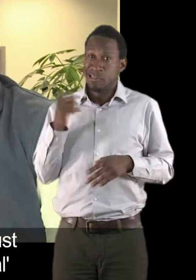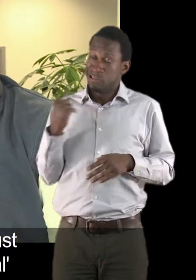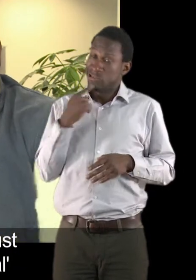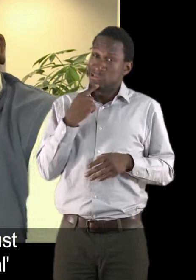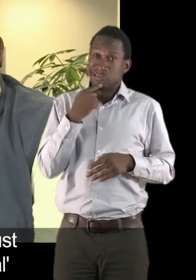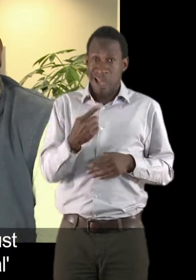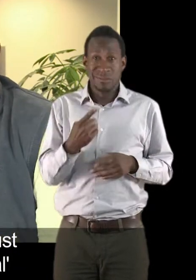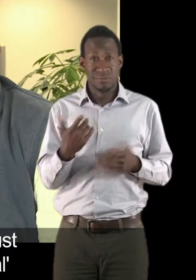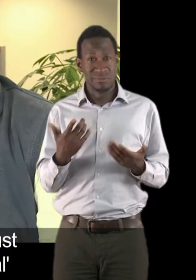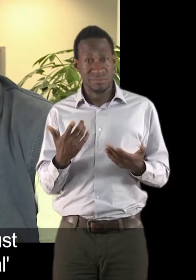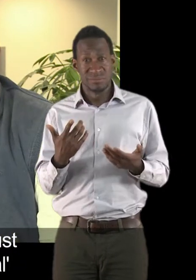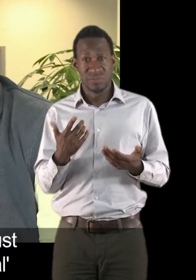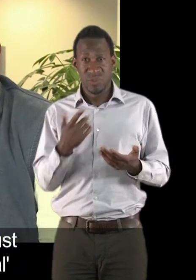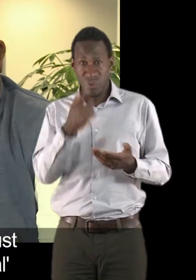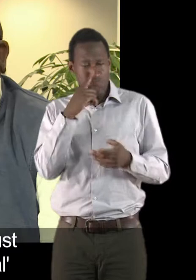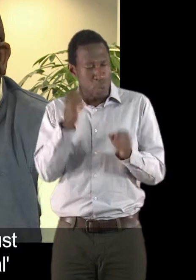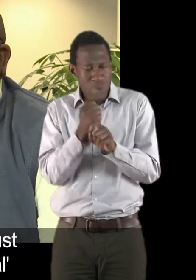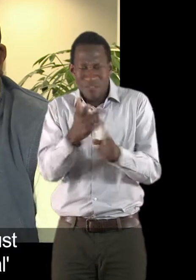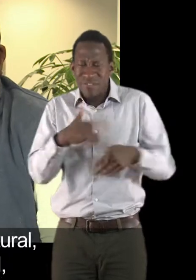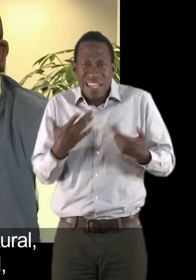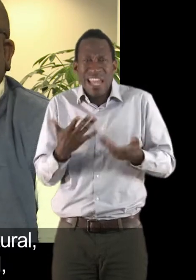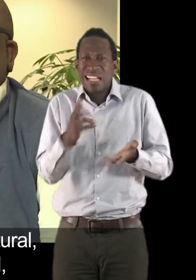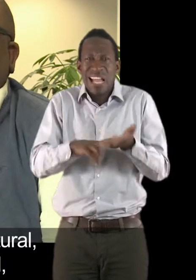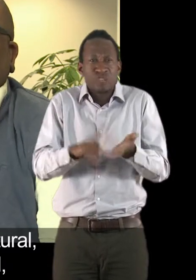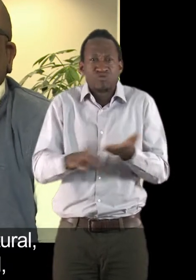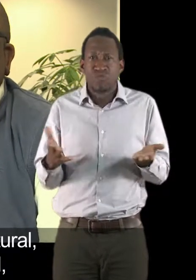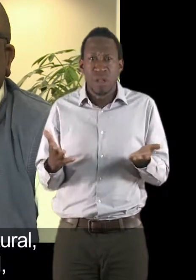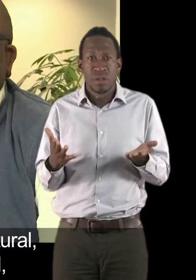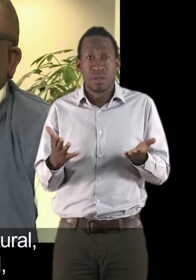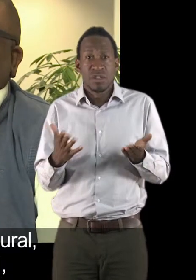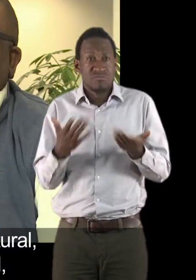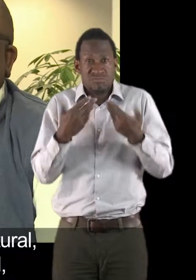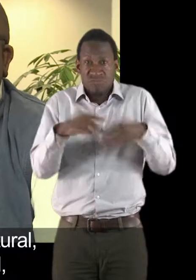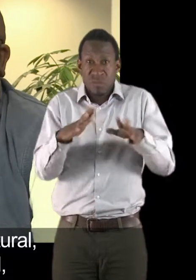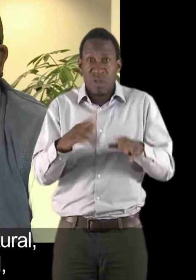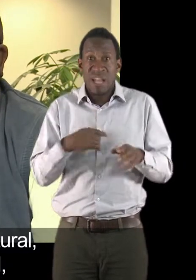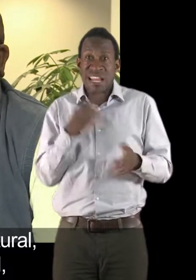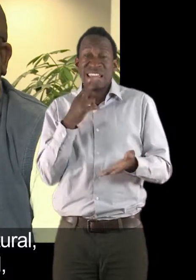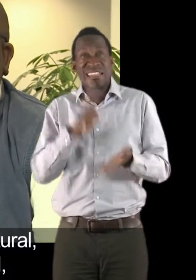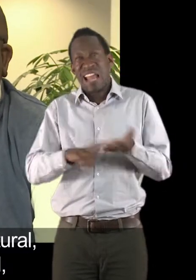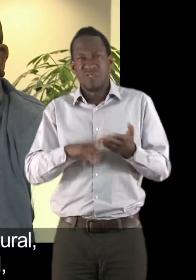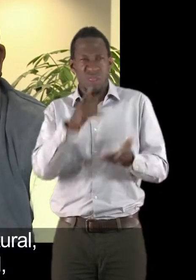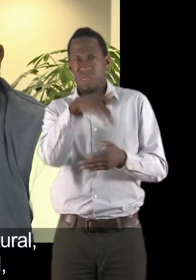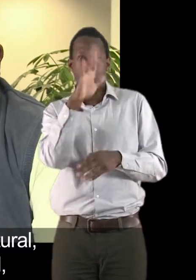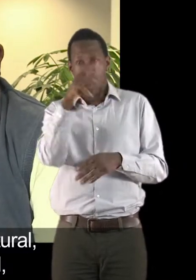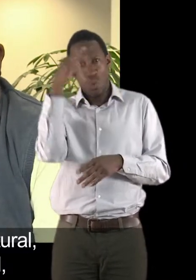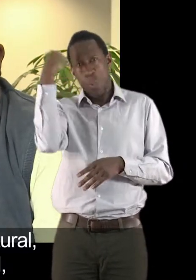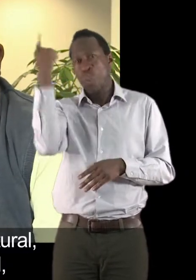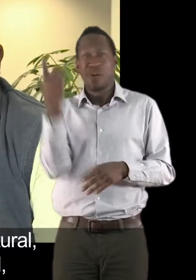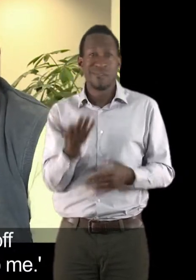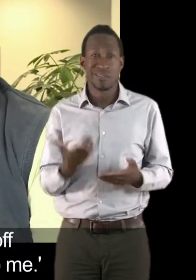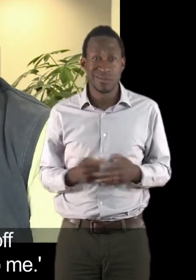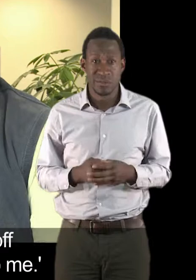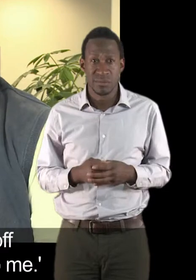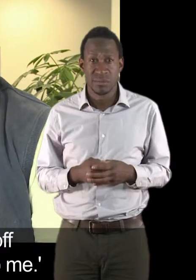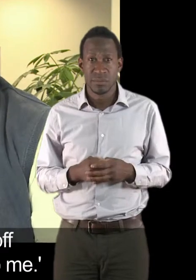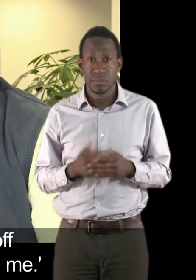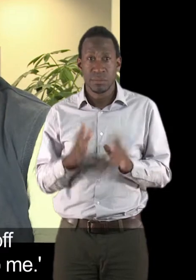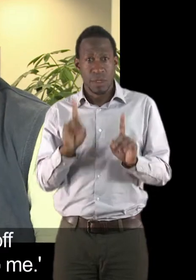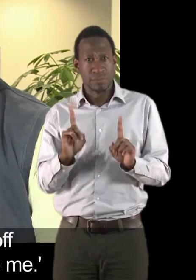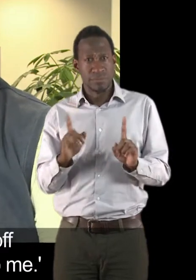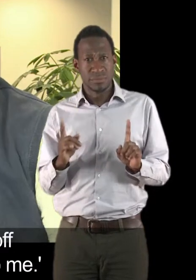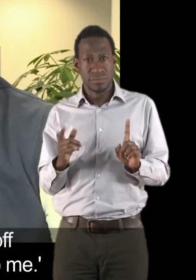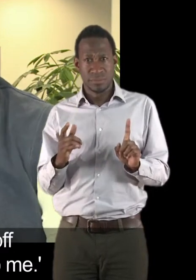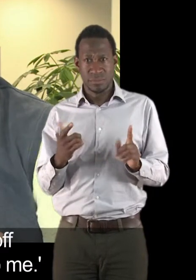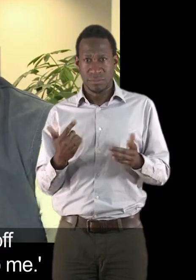what feels natural. And I used to say, natural, you're off your head. I normally get